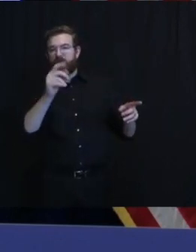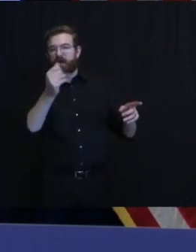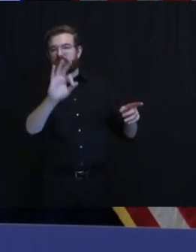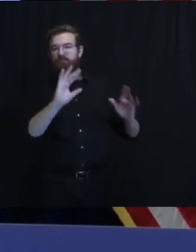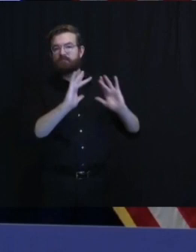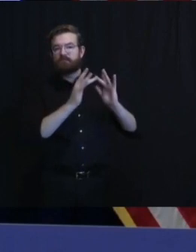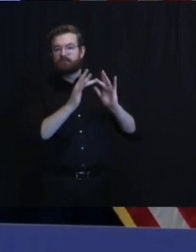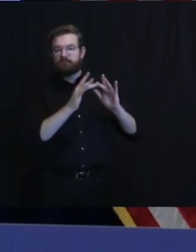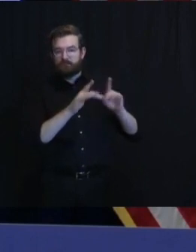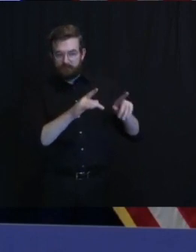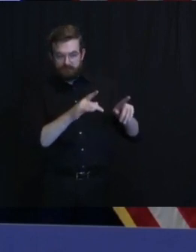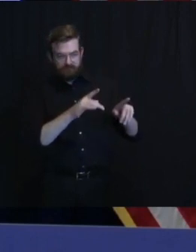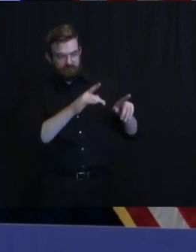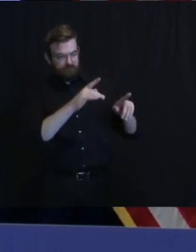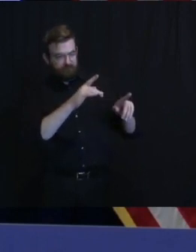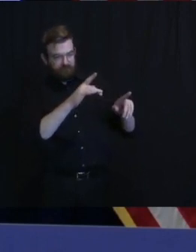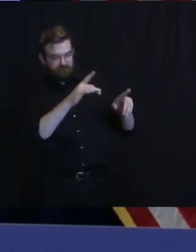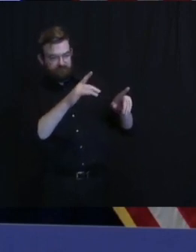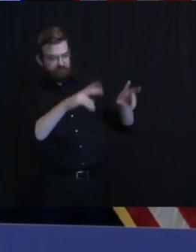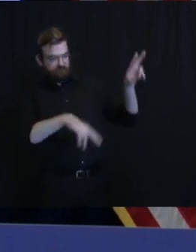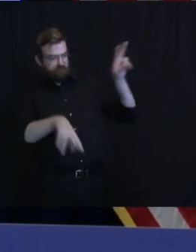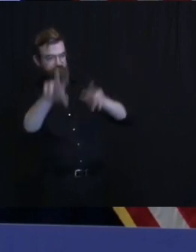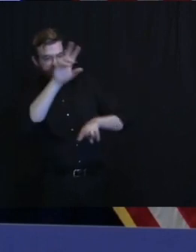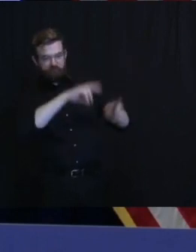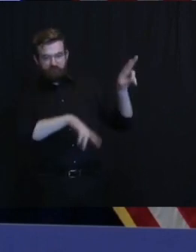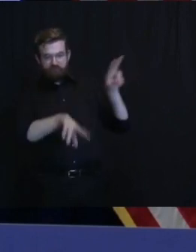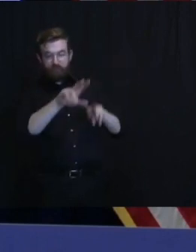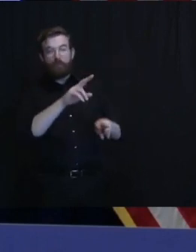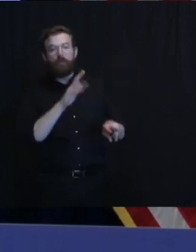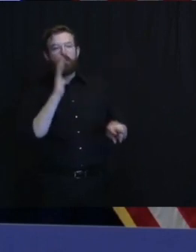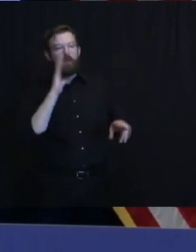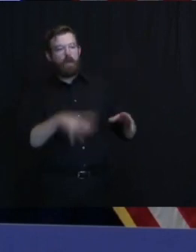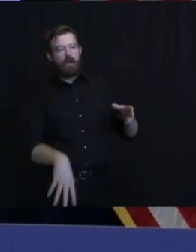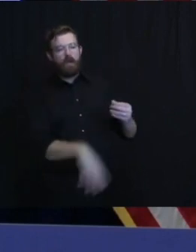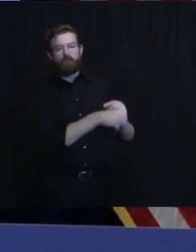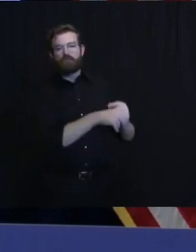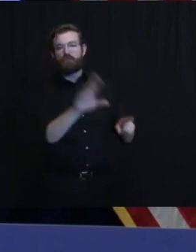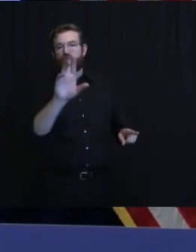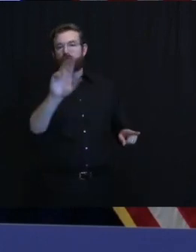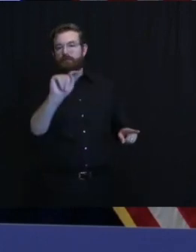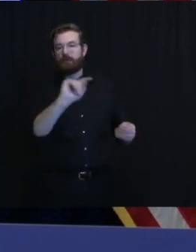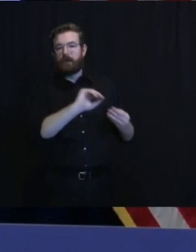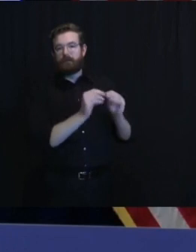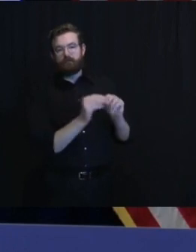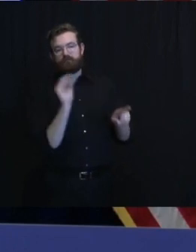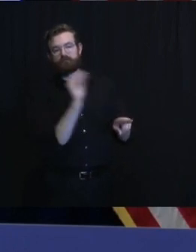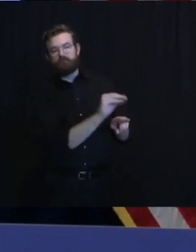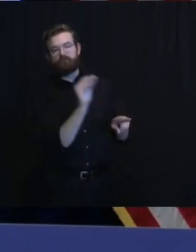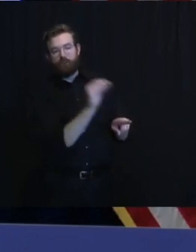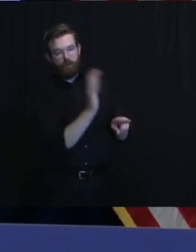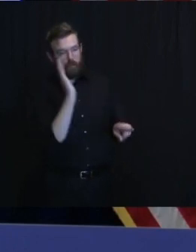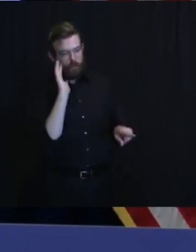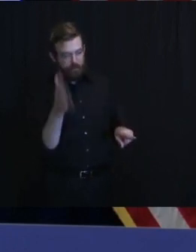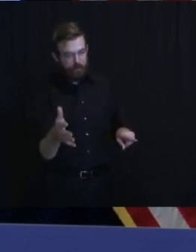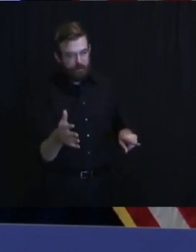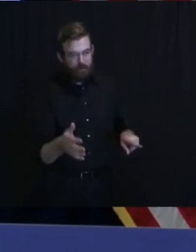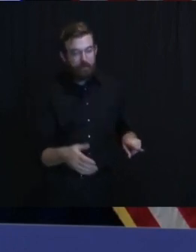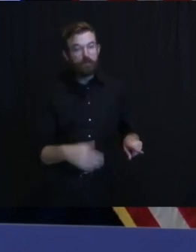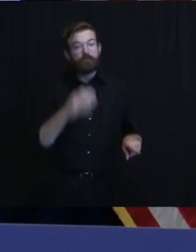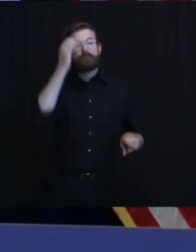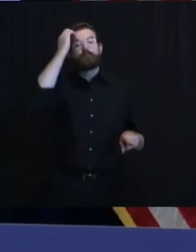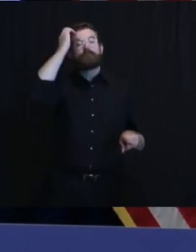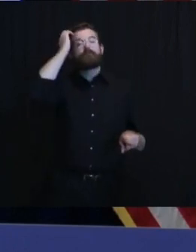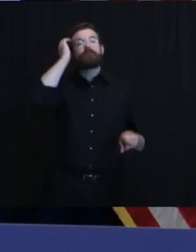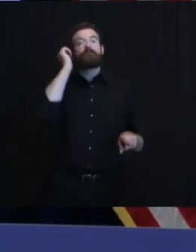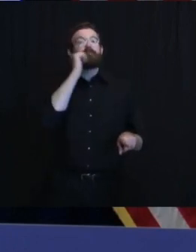state, the daily RT can fluctuate. It's important to focus on both the daily and the recent trends. For example, on July 8th,